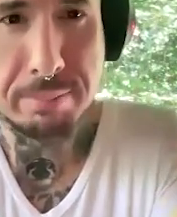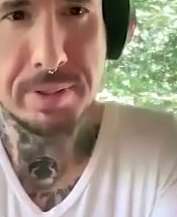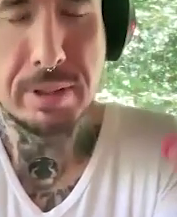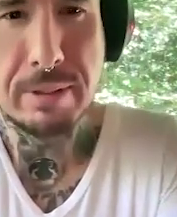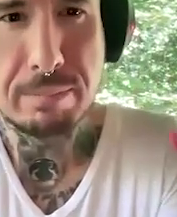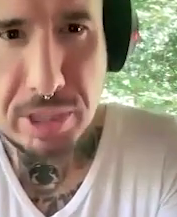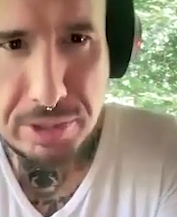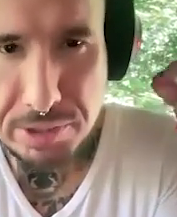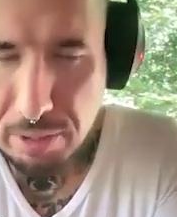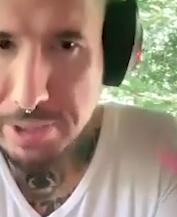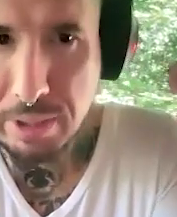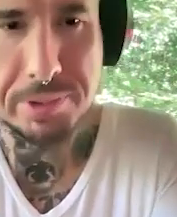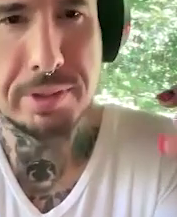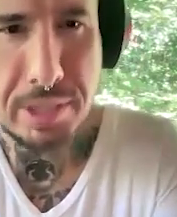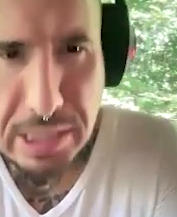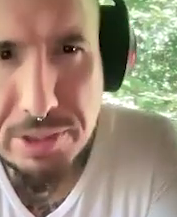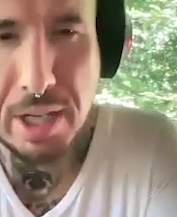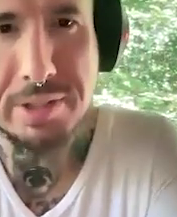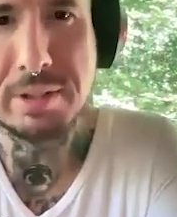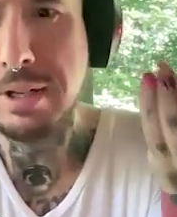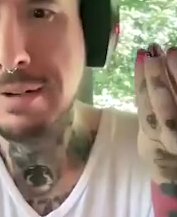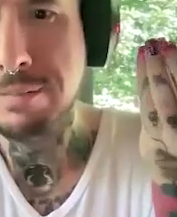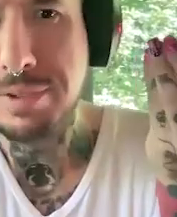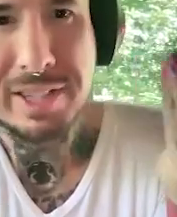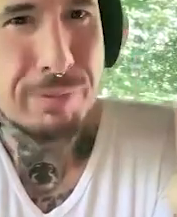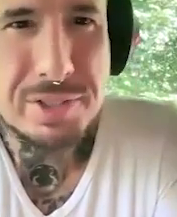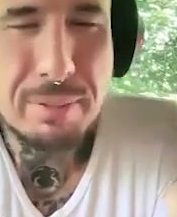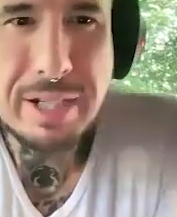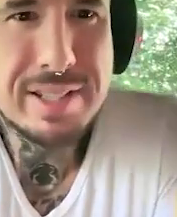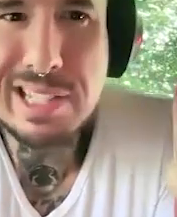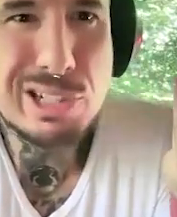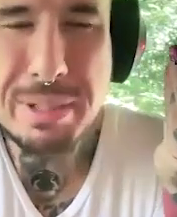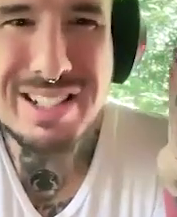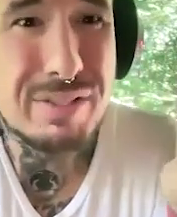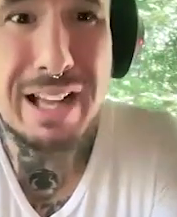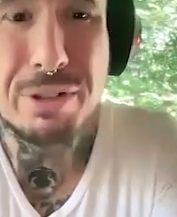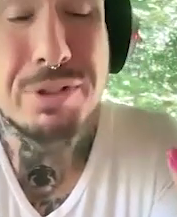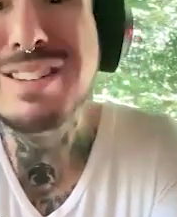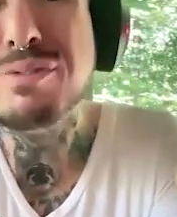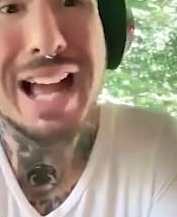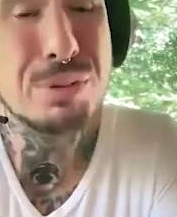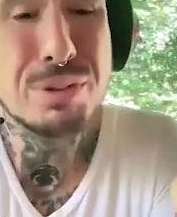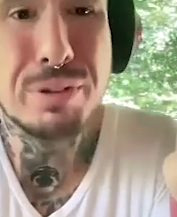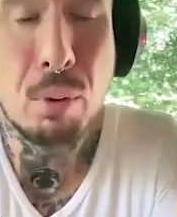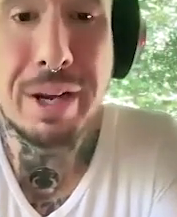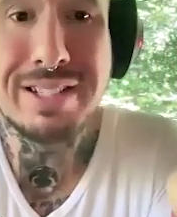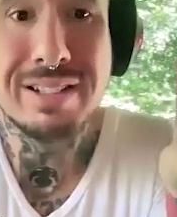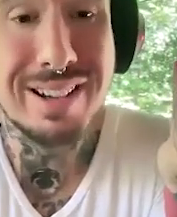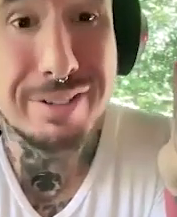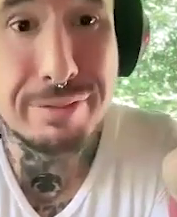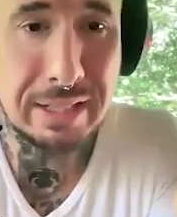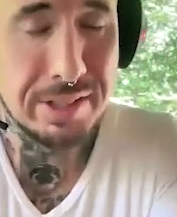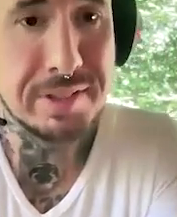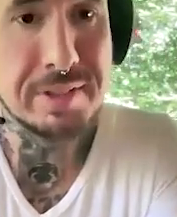and systems teaches our adults, teaches us that for some reason this should be devalued to the